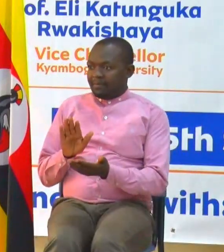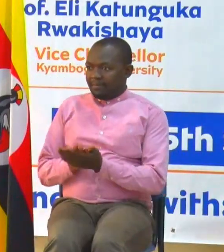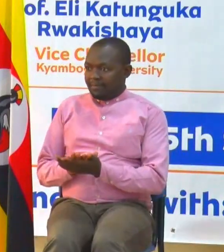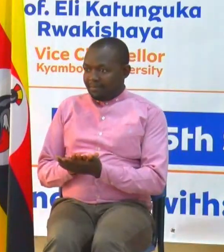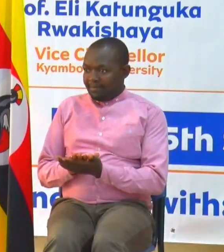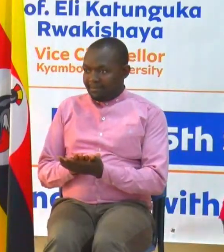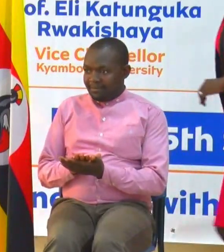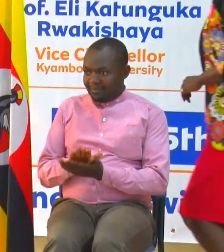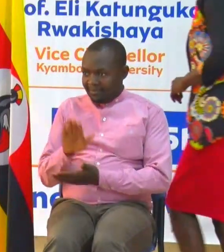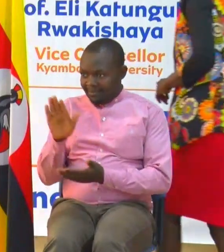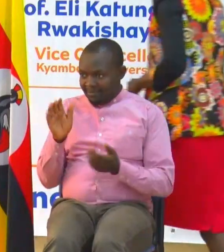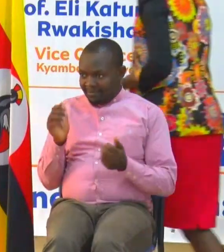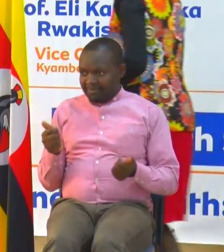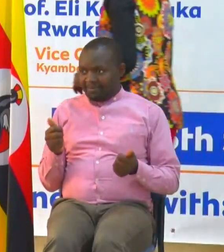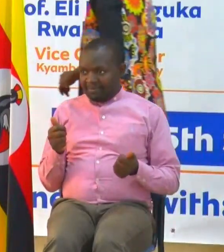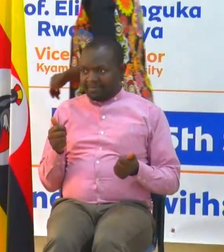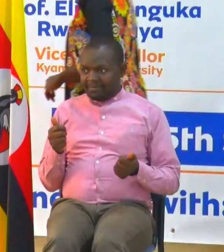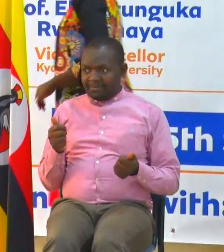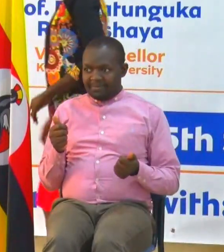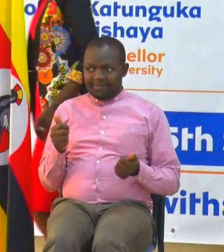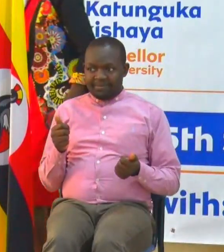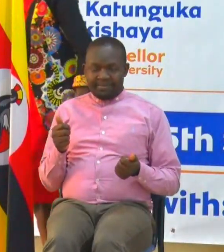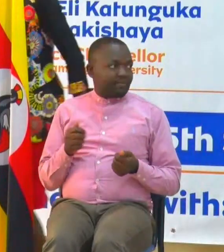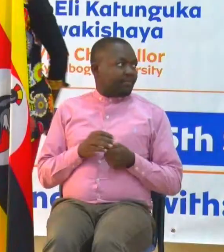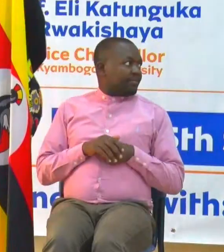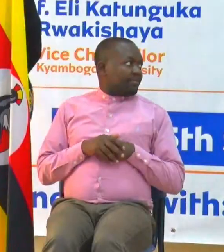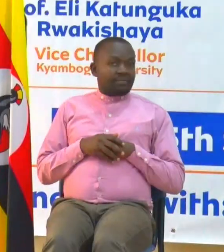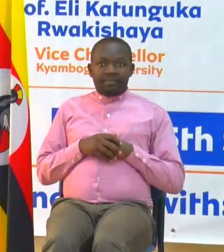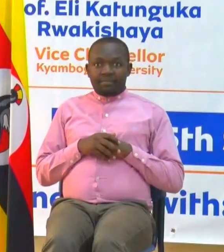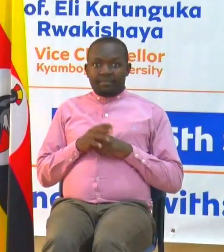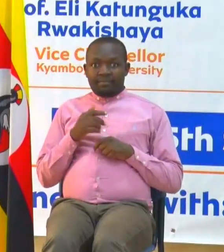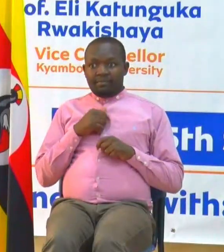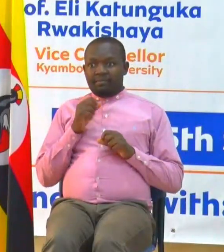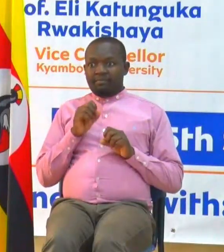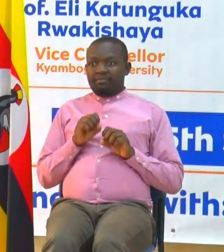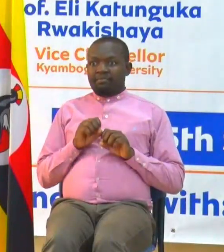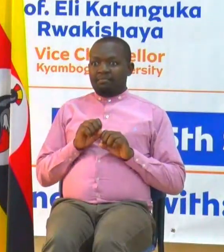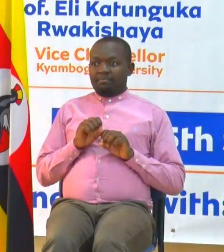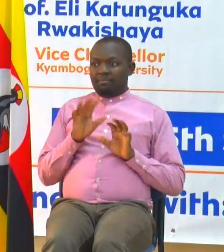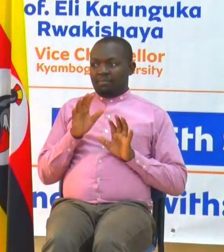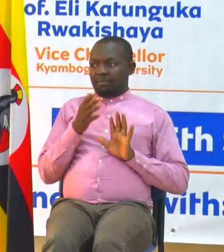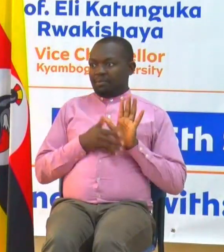I'm Arthur Mkwaya. Can I be able to share my screen? Or